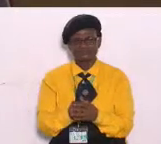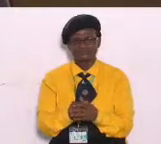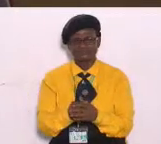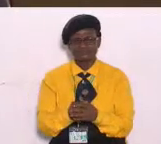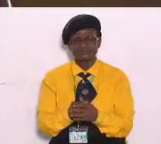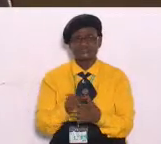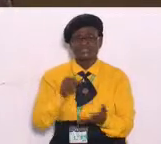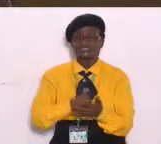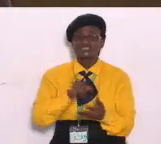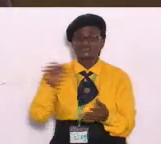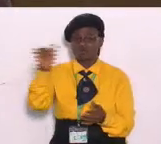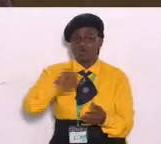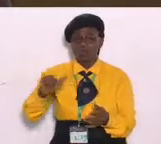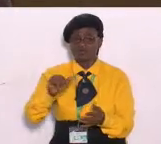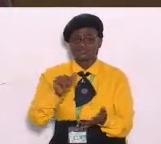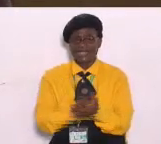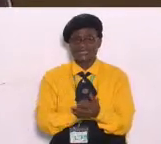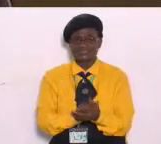that,